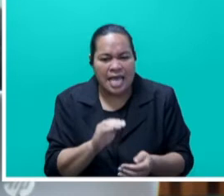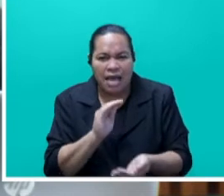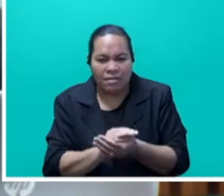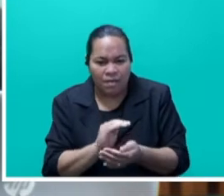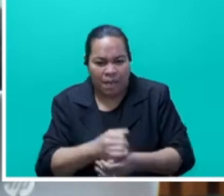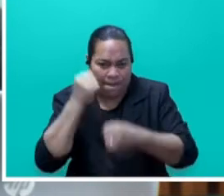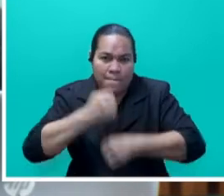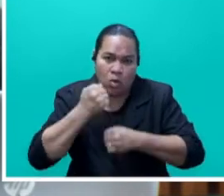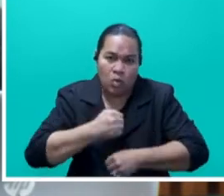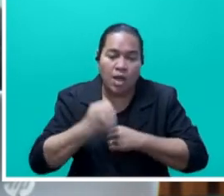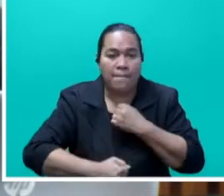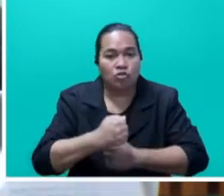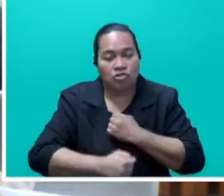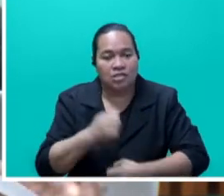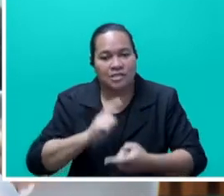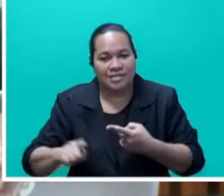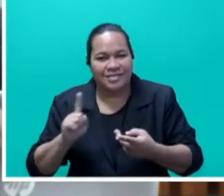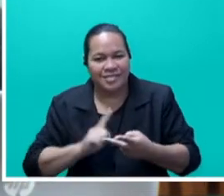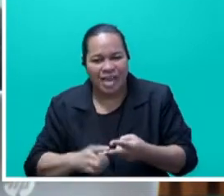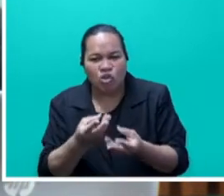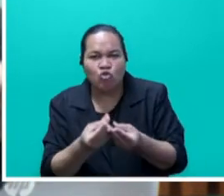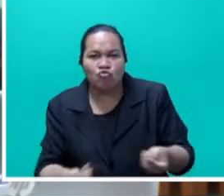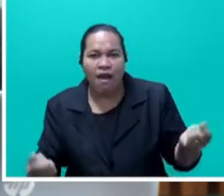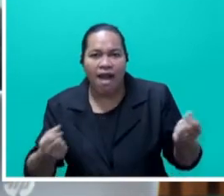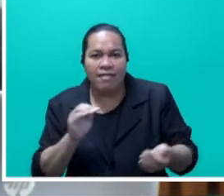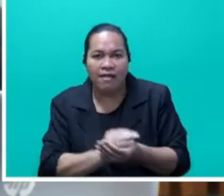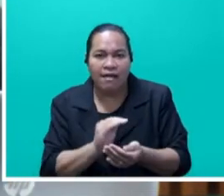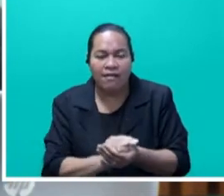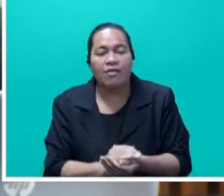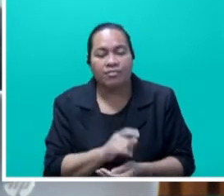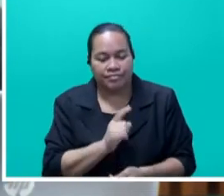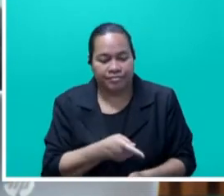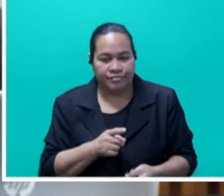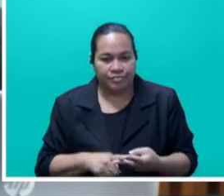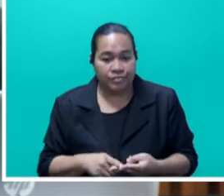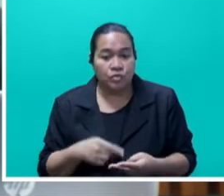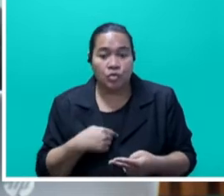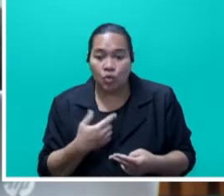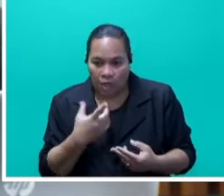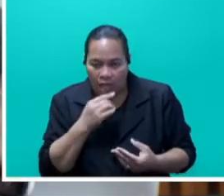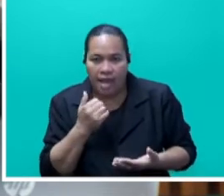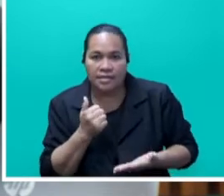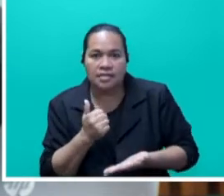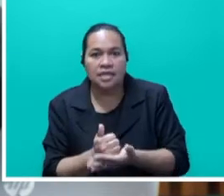Mr. Speaker said. So, Mr. Speaker said, we've got assistance to rice farmers.